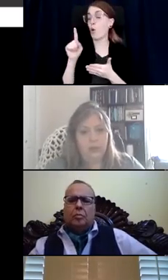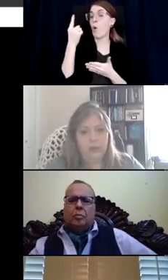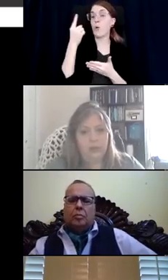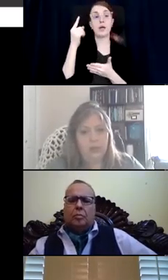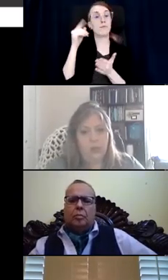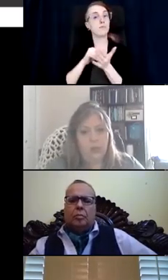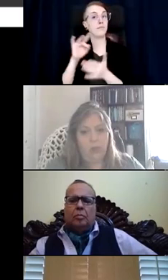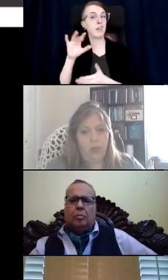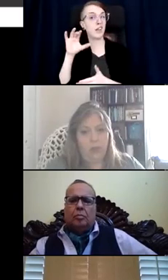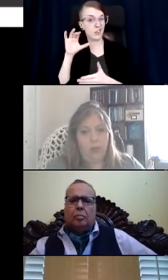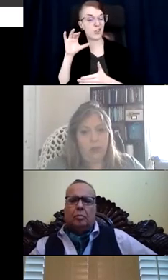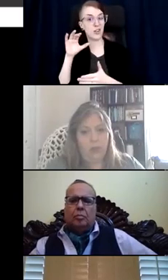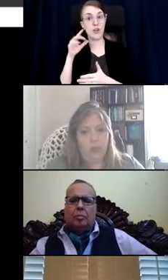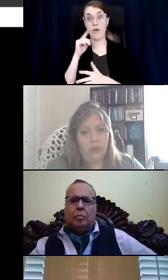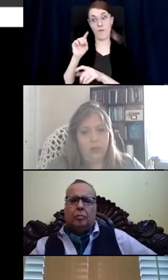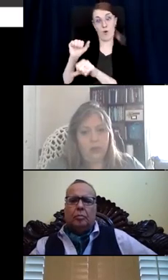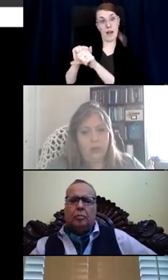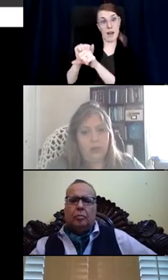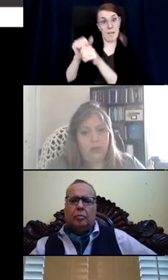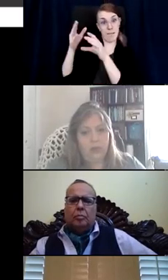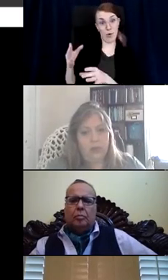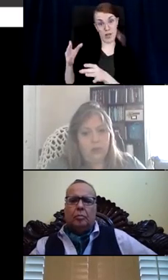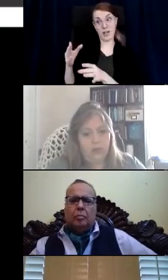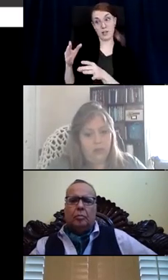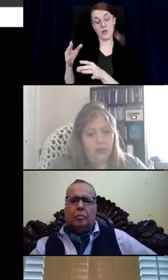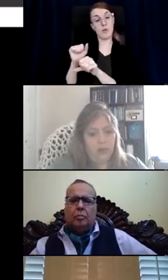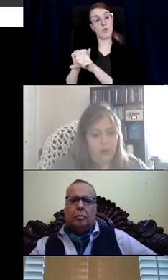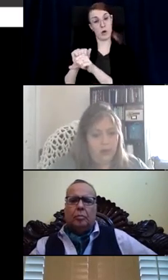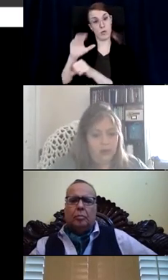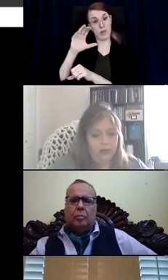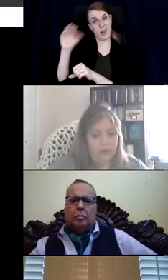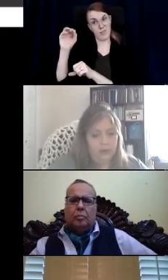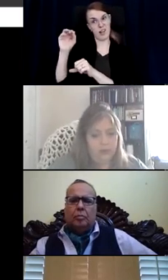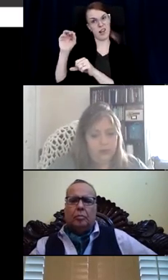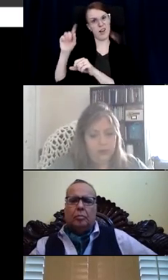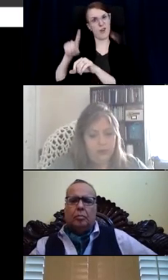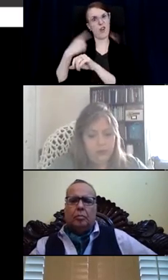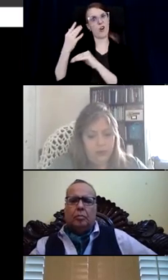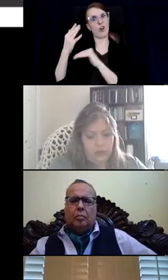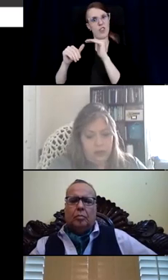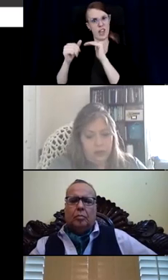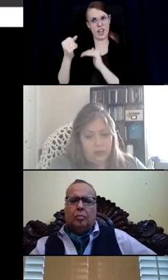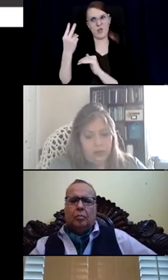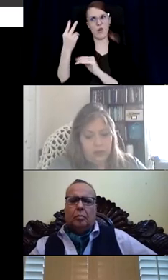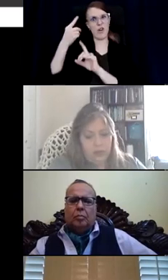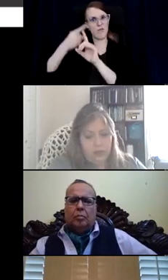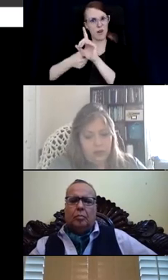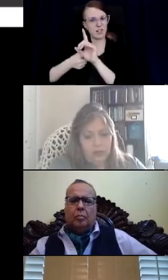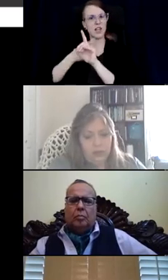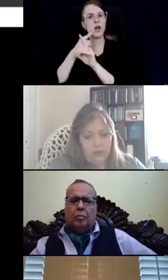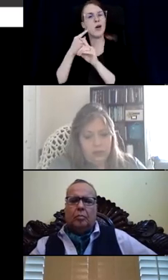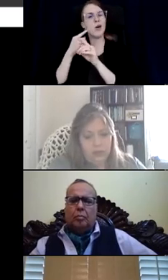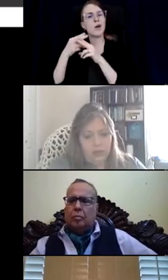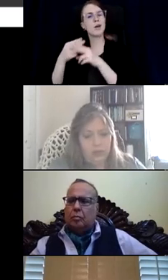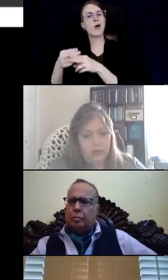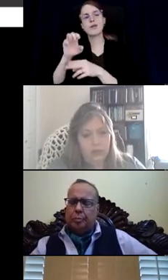or employees, excuse me, who have been with the company for less than or longer than 12 months, we call those folks incumbent workers. They're eligible